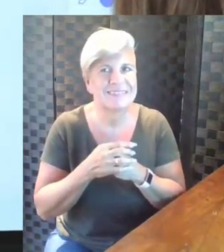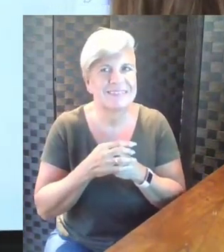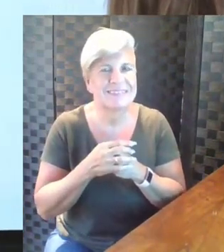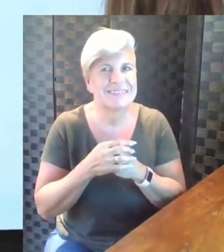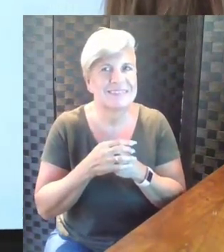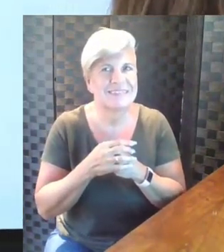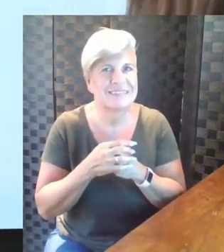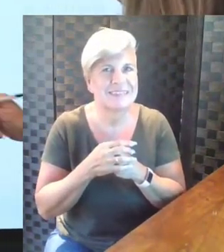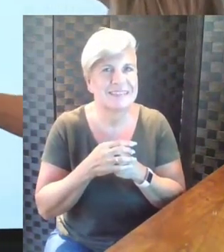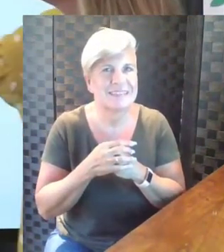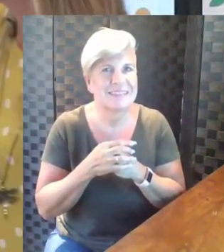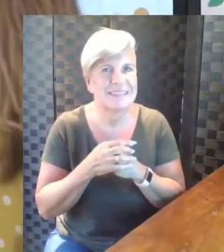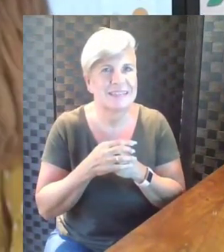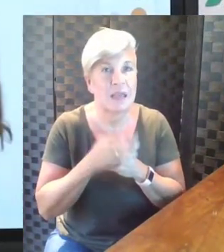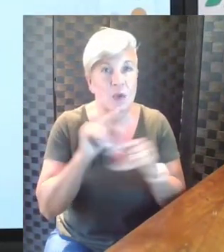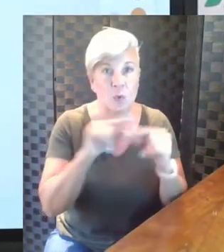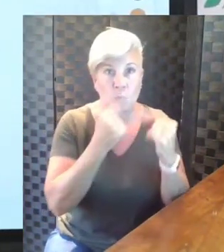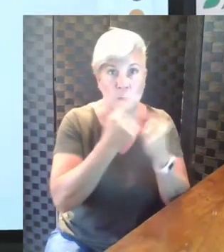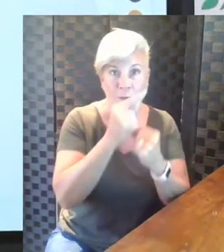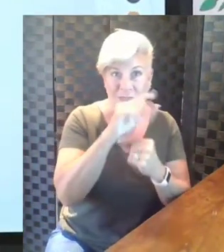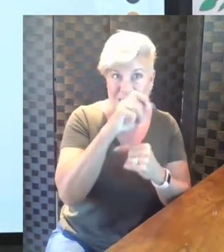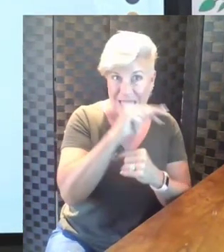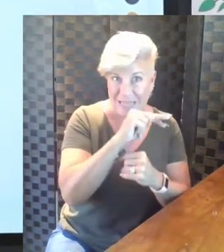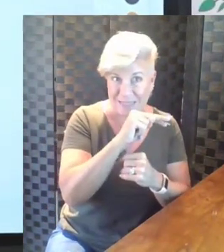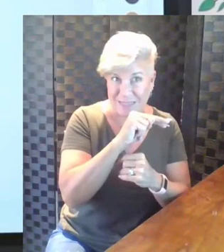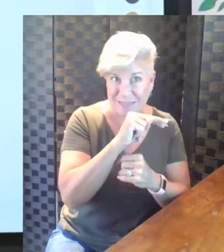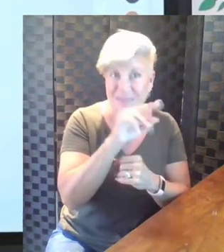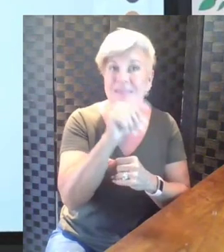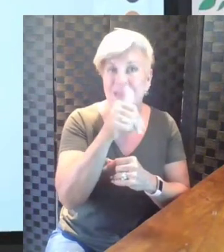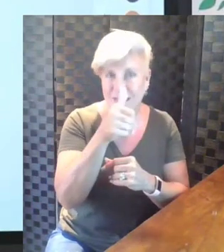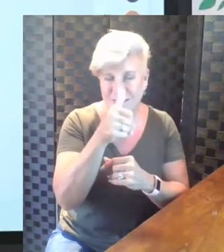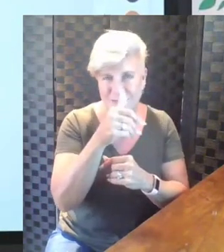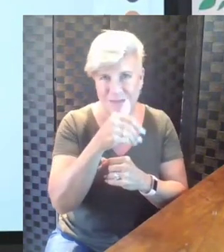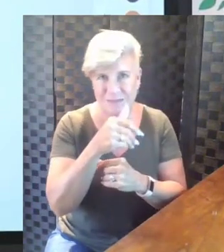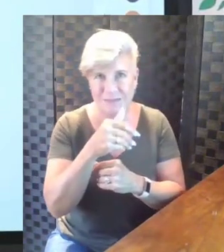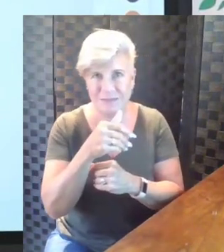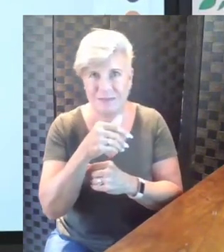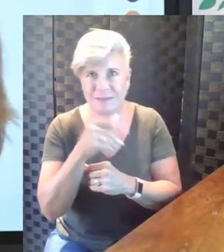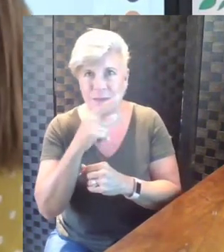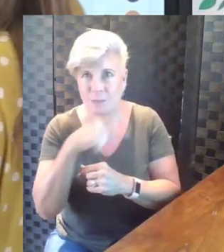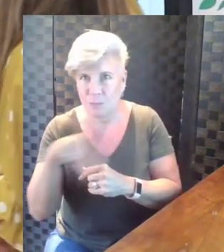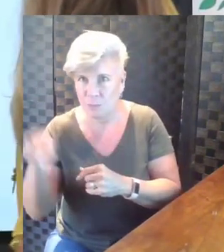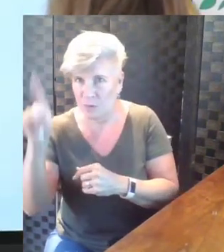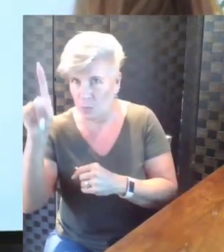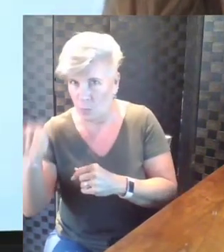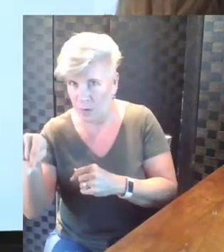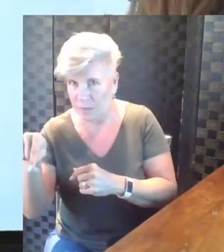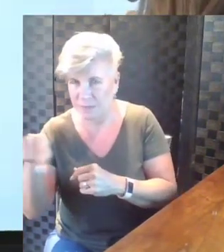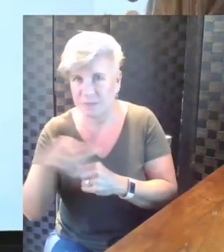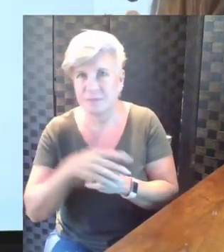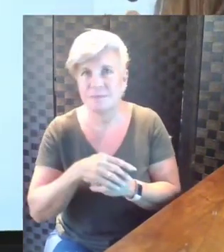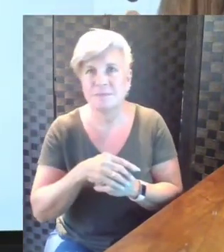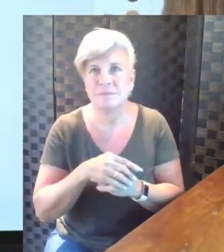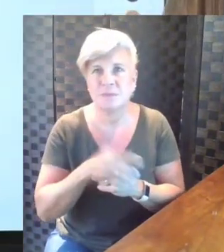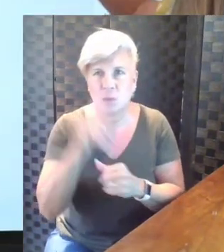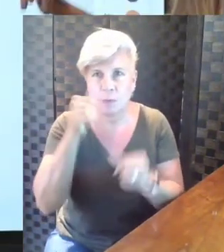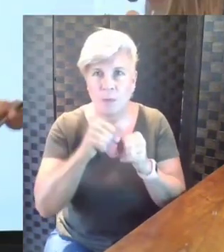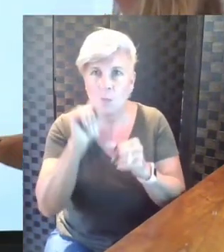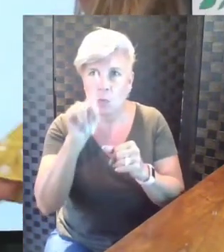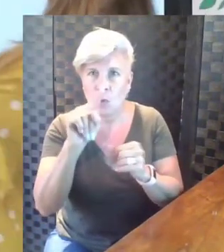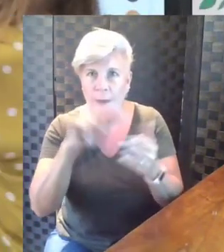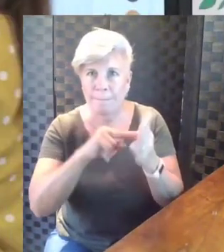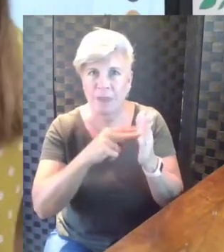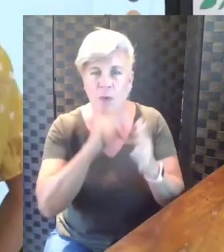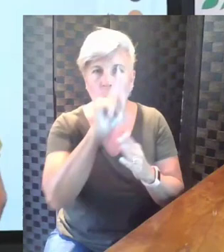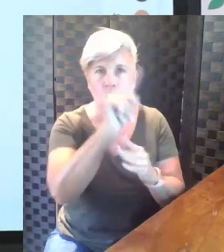All right. We have a group of 10. I'm going to bring a 1 all the way over here. Remember that 1